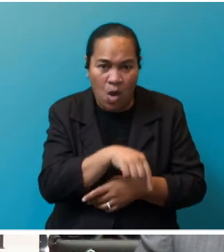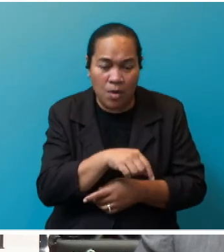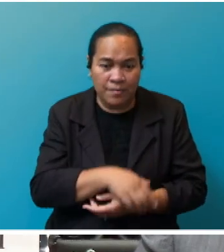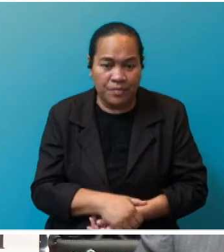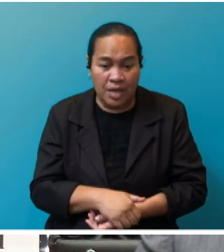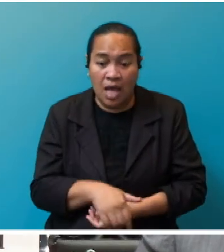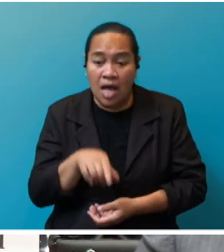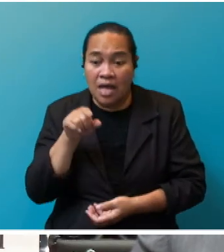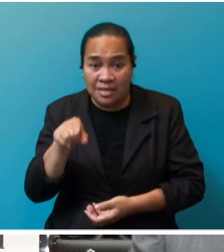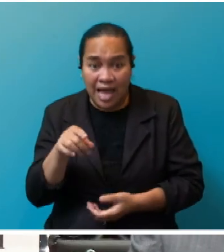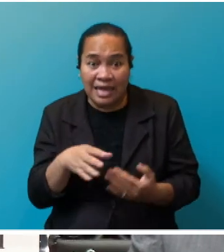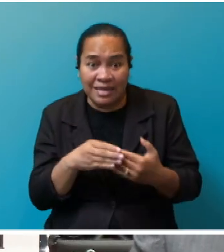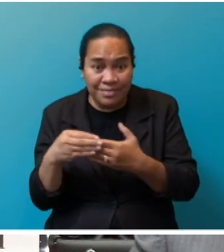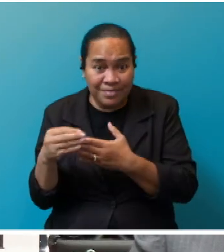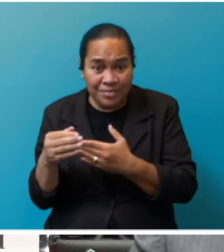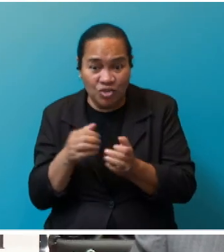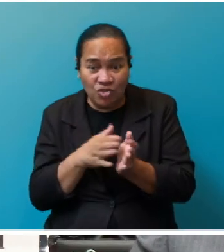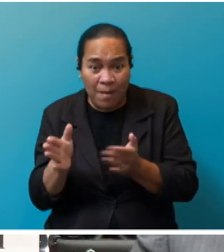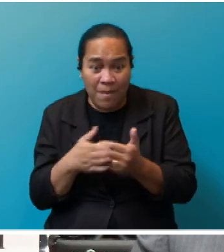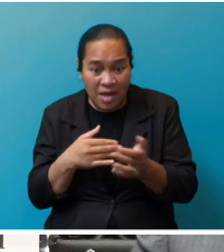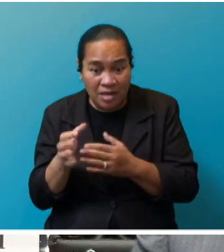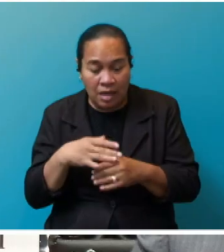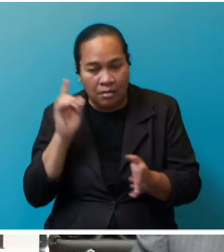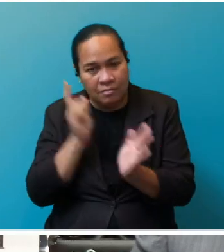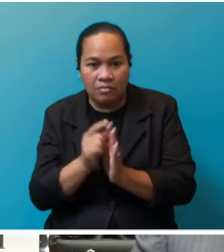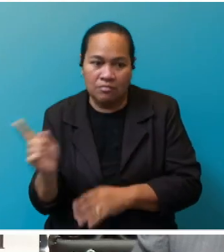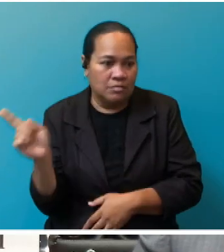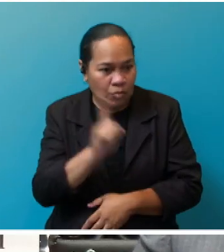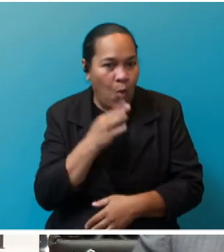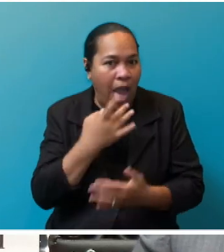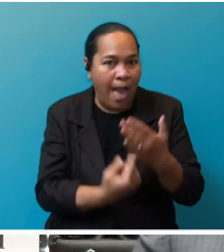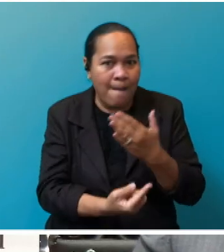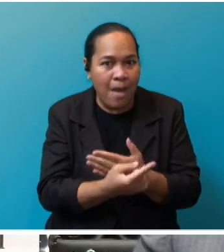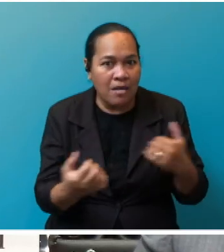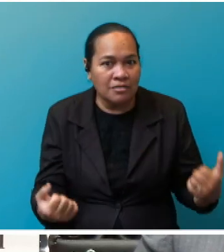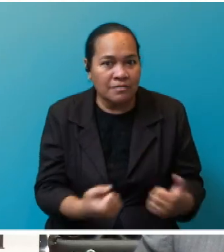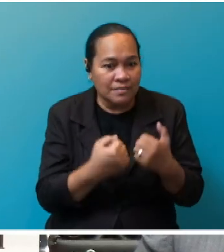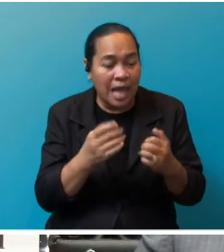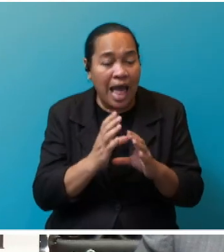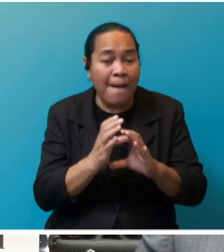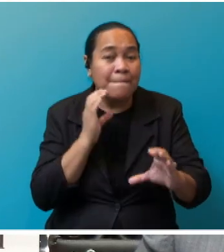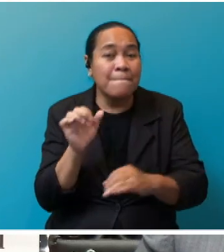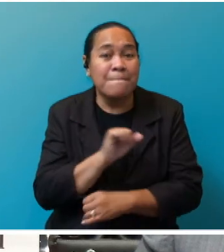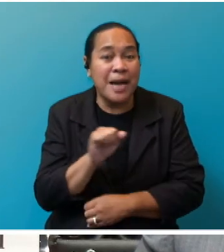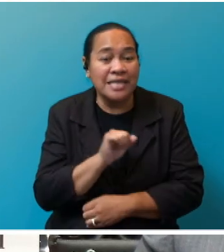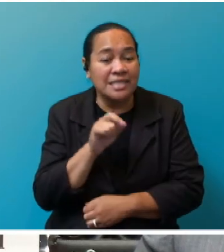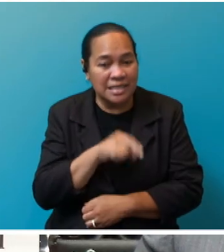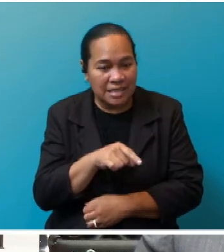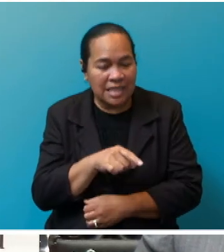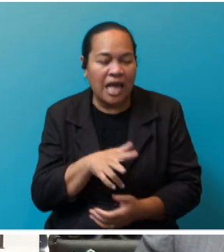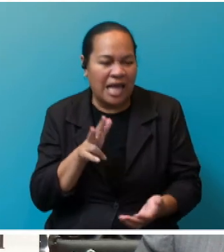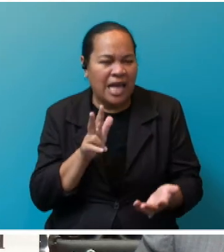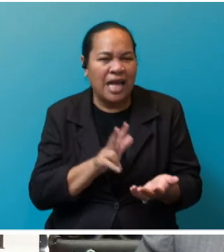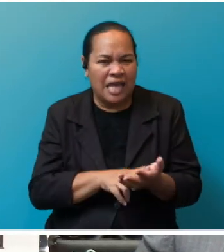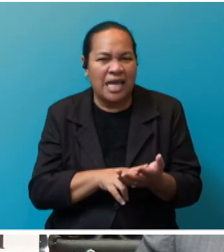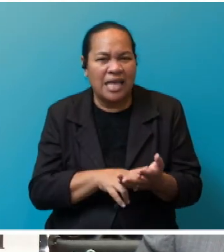Marriott leadership was there almost instantly. The bus, Honourable Speaker, is contracted to them, and